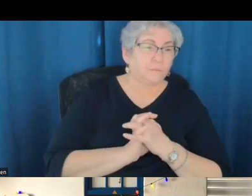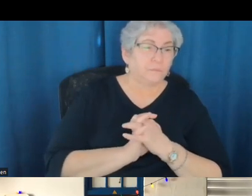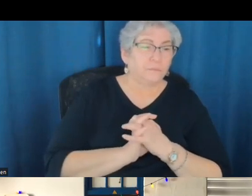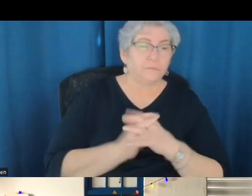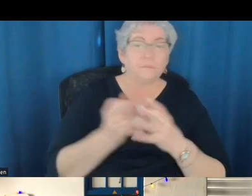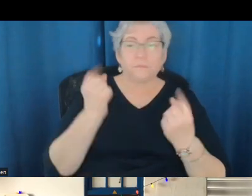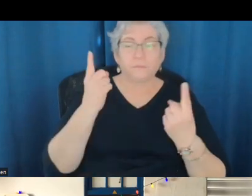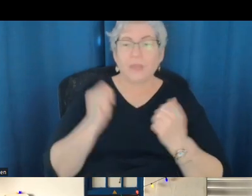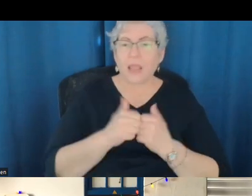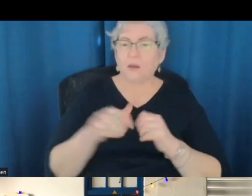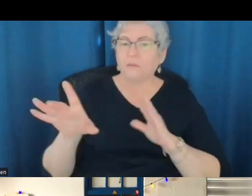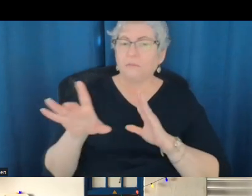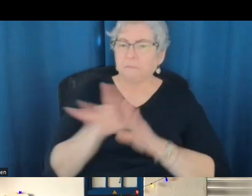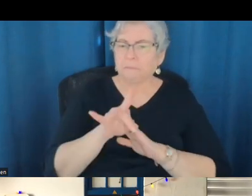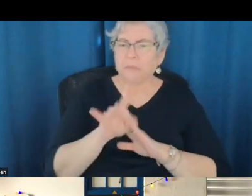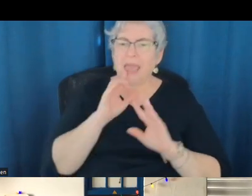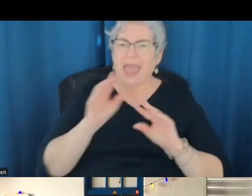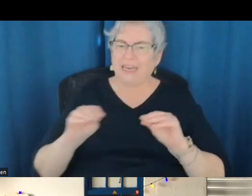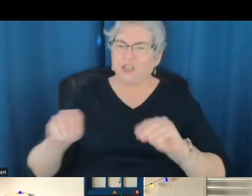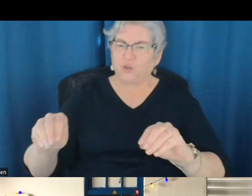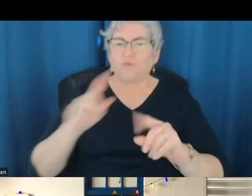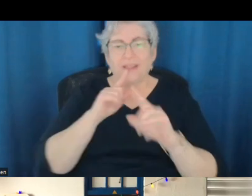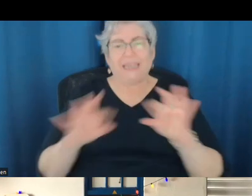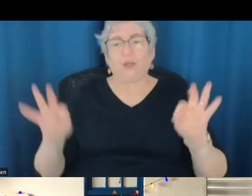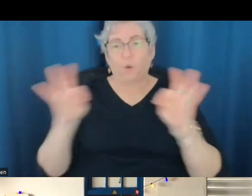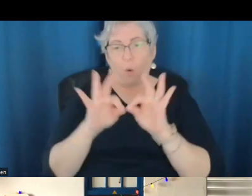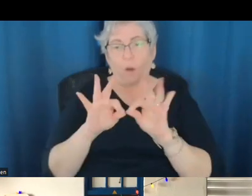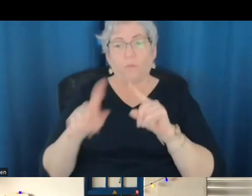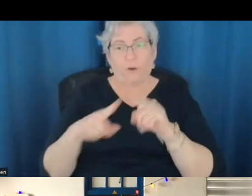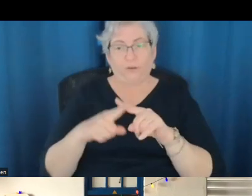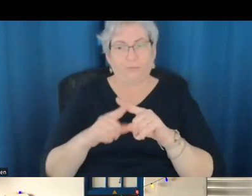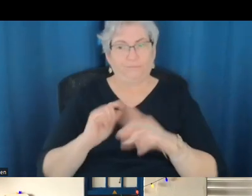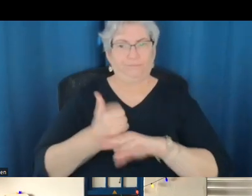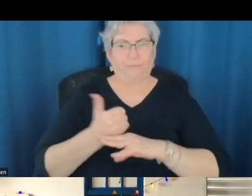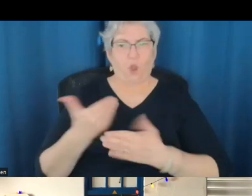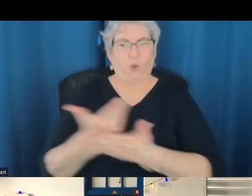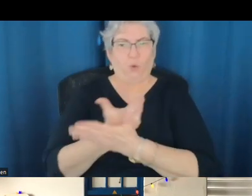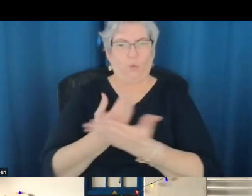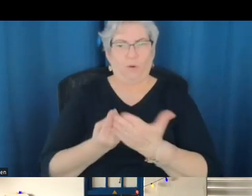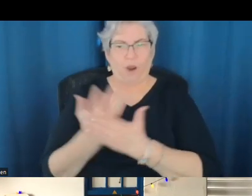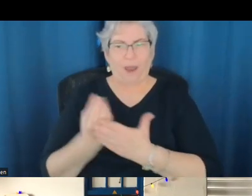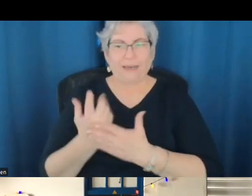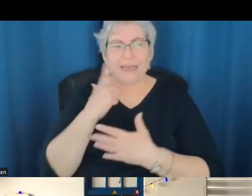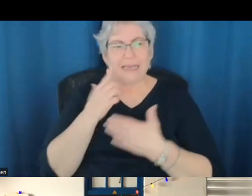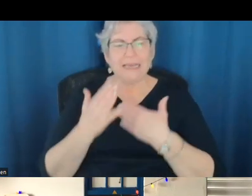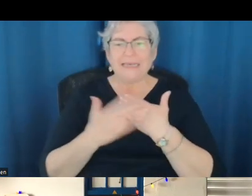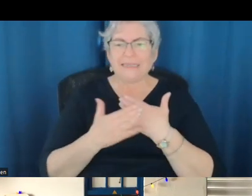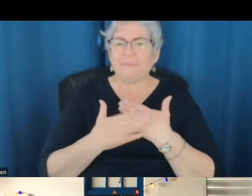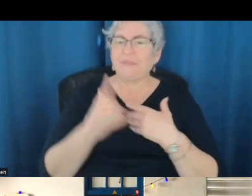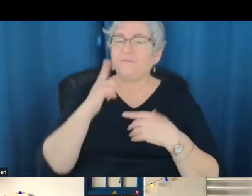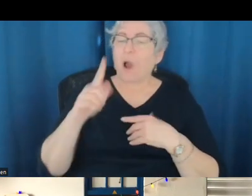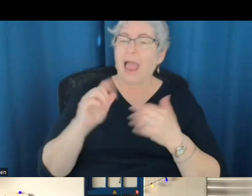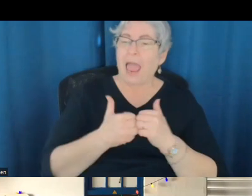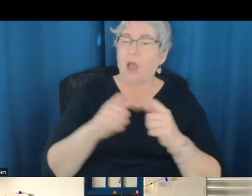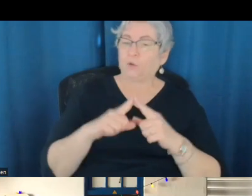Understanding how to select and install plants are key skills when designing a new garden. Tips for growing from seed and other budget